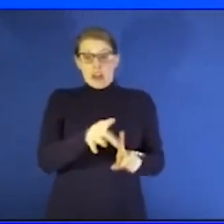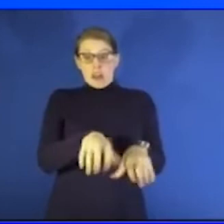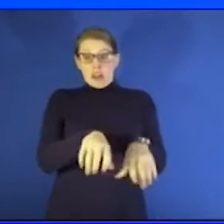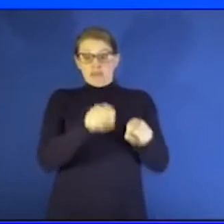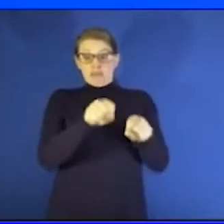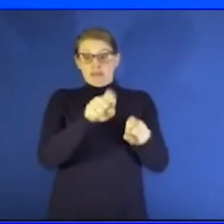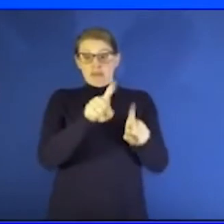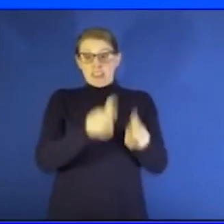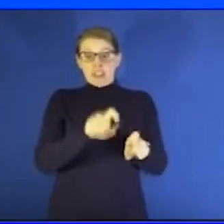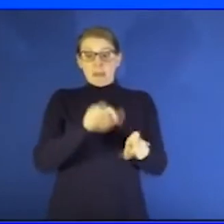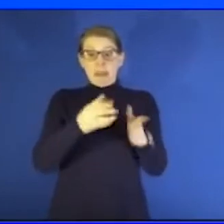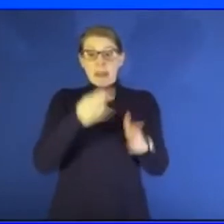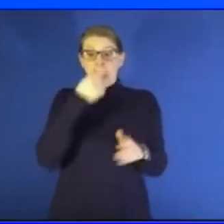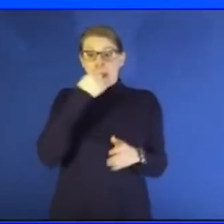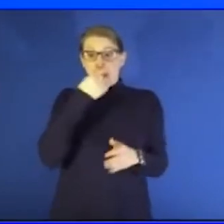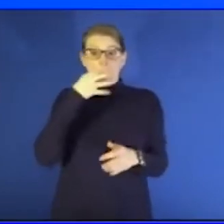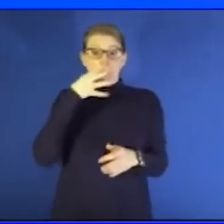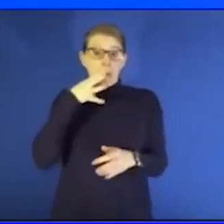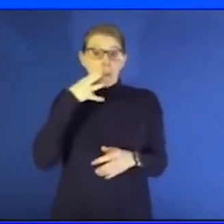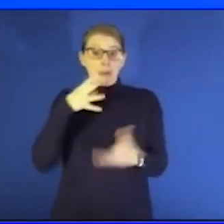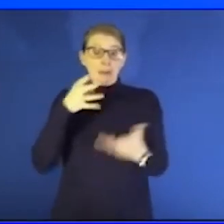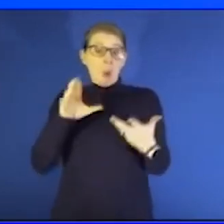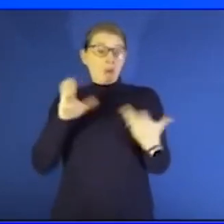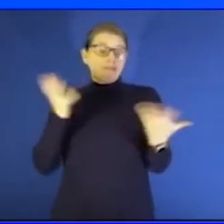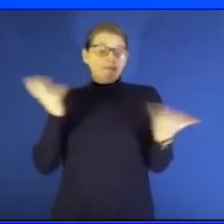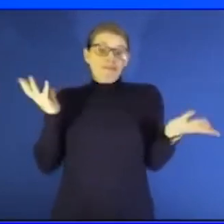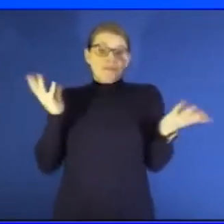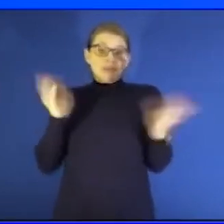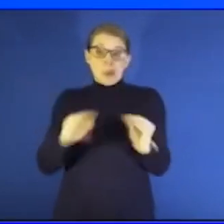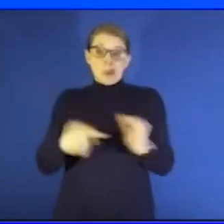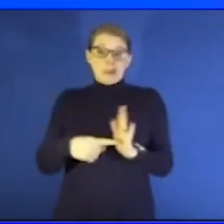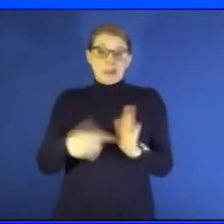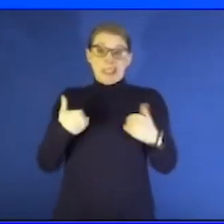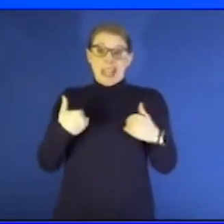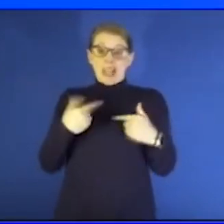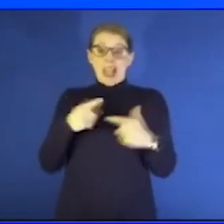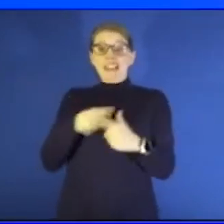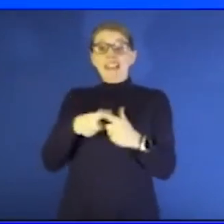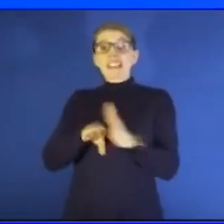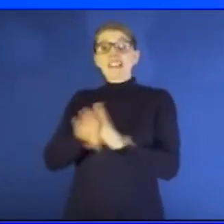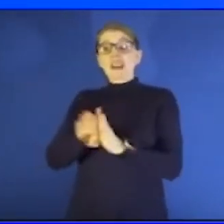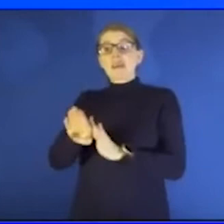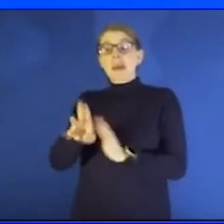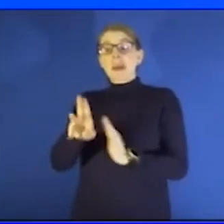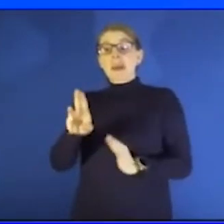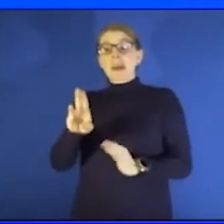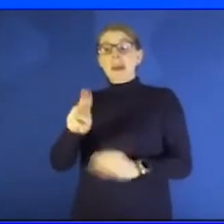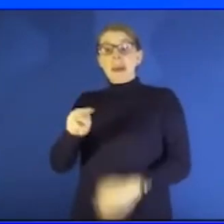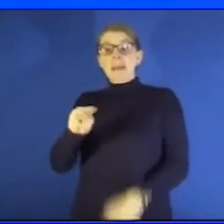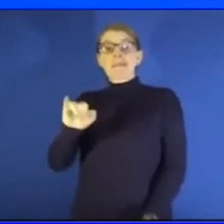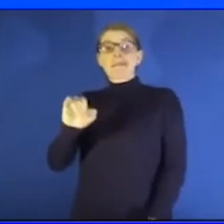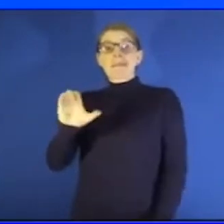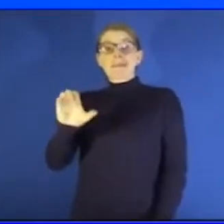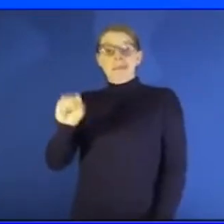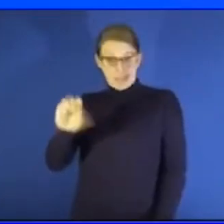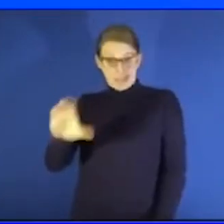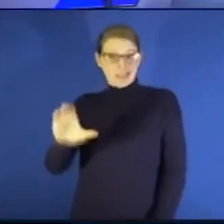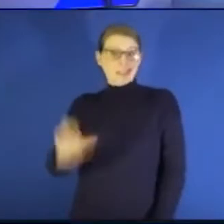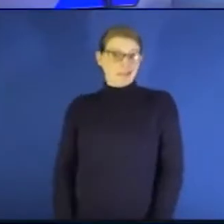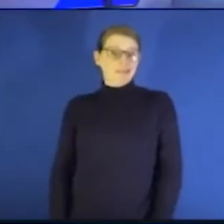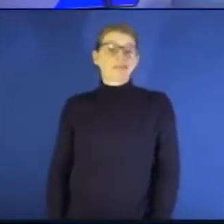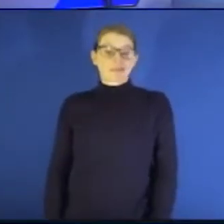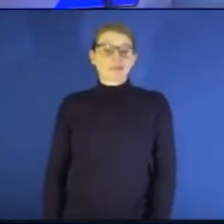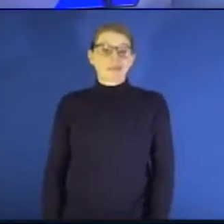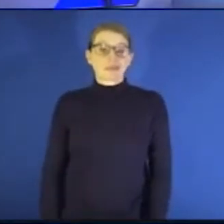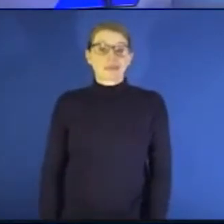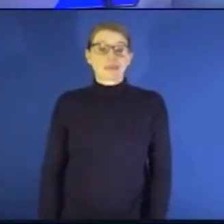or they may have been asymptomatic entirely and then developed this multi-organ systemic inflammation. Curtis has a